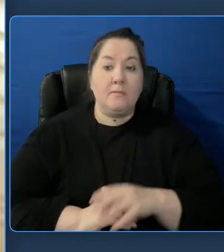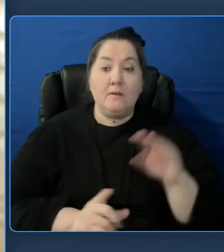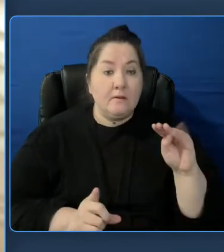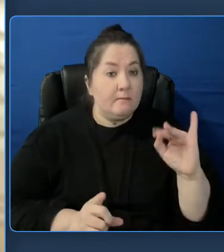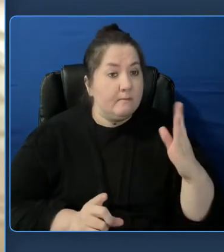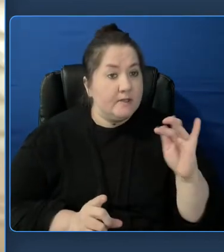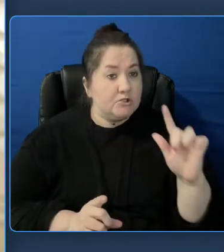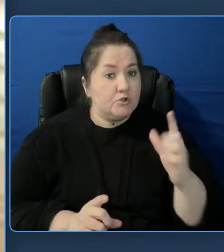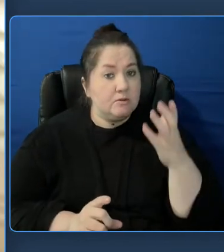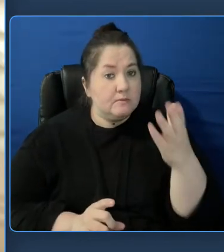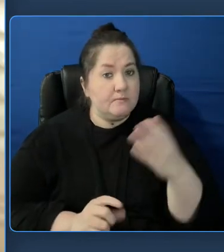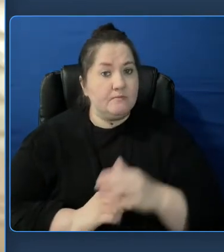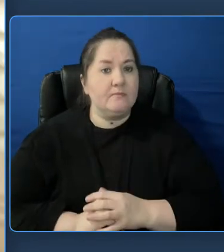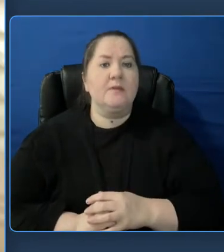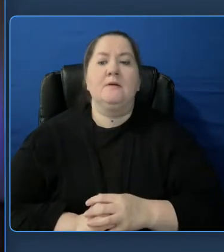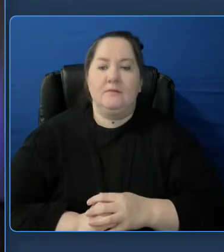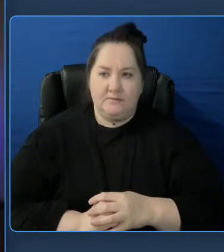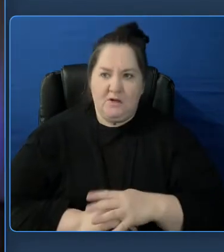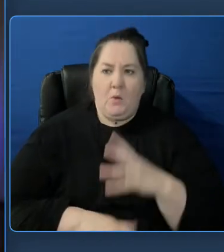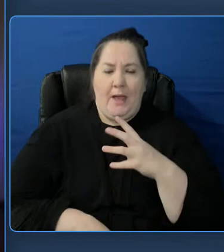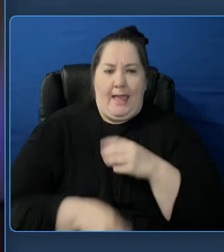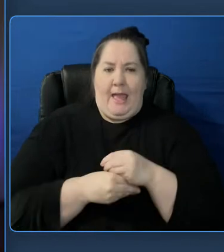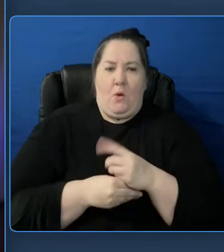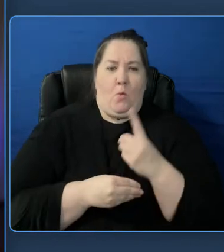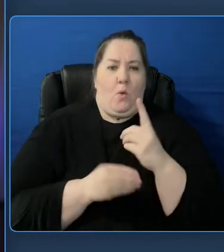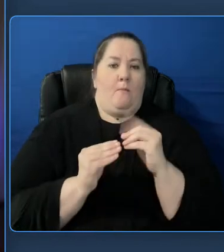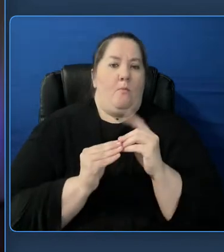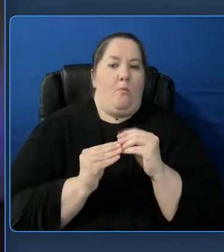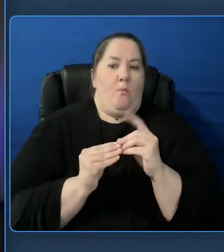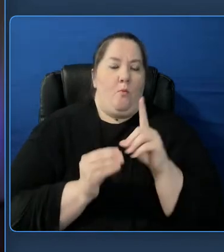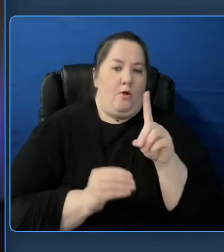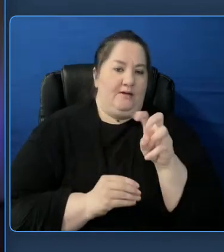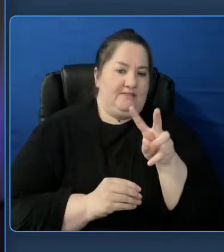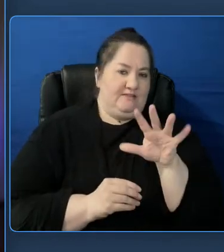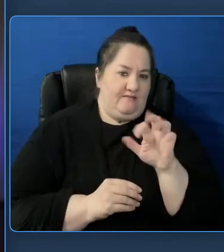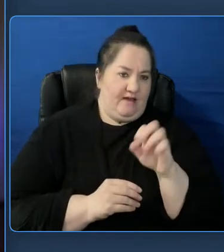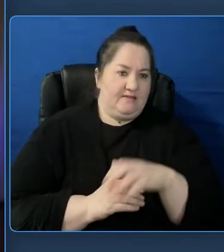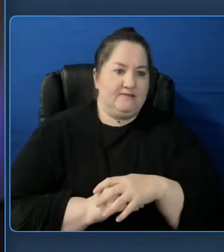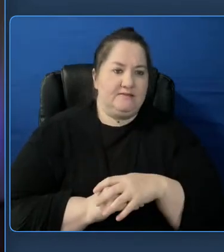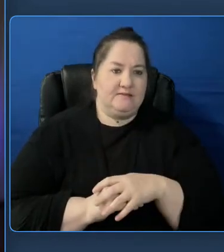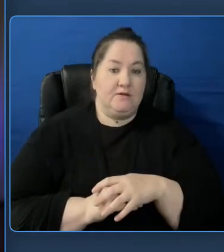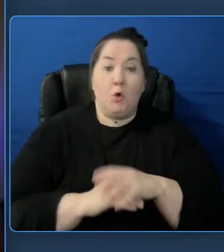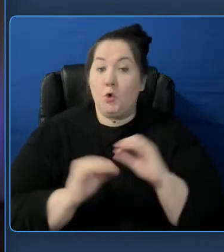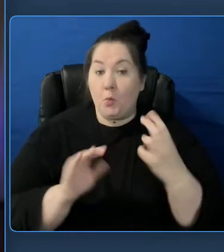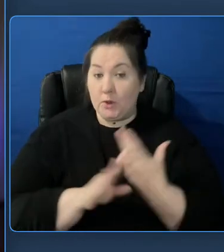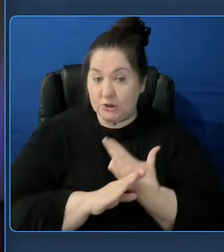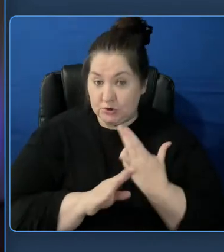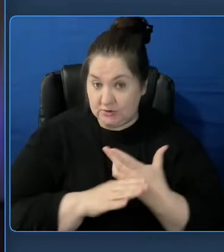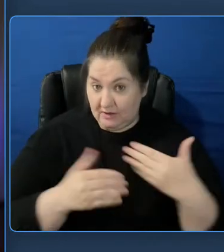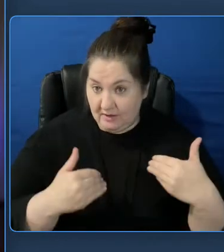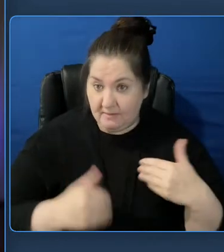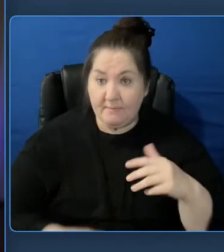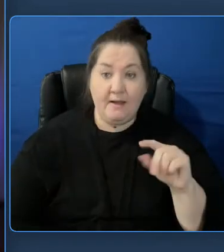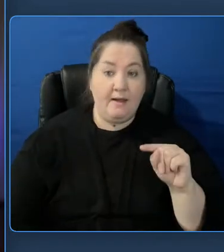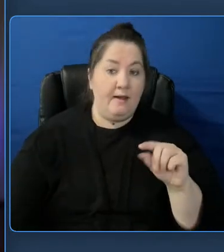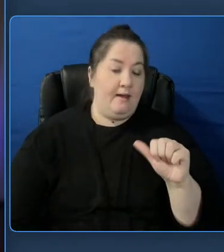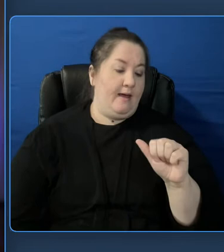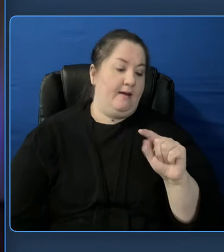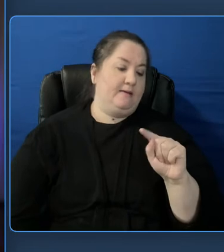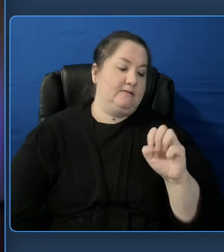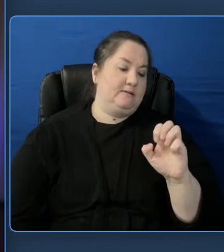Mitchell, you wanted to come back in on this? Yeah, just I wanted to add one more device we just talked about. Nobody's actually used it, but Atomos has